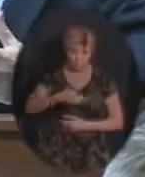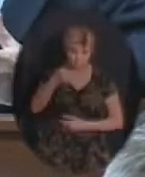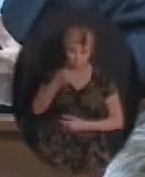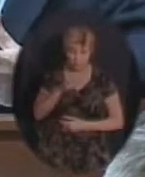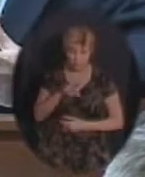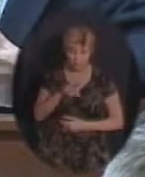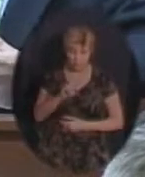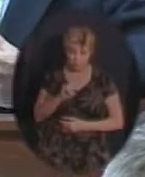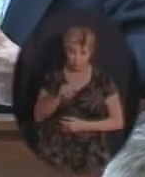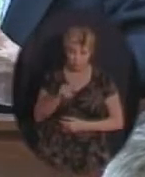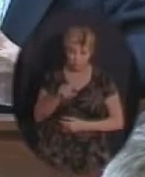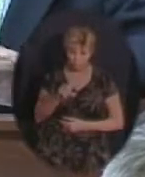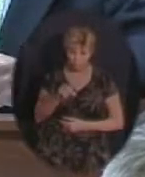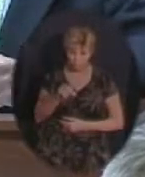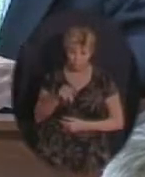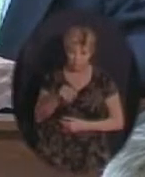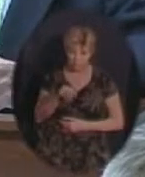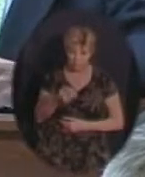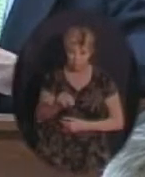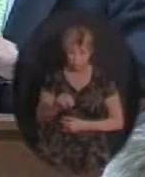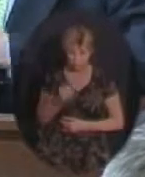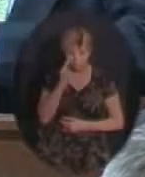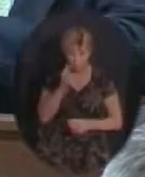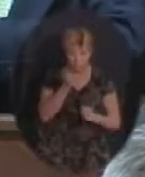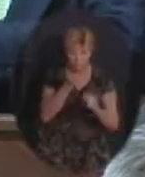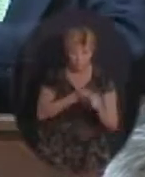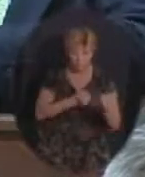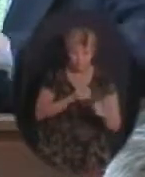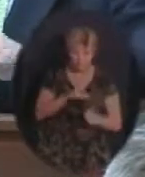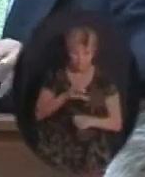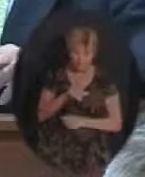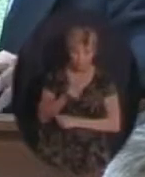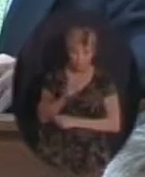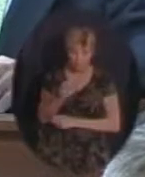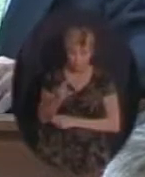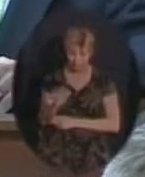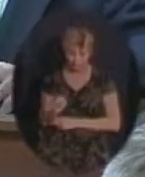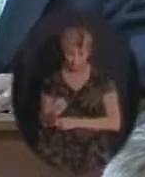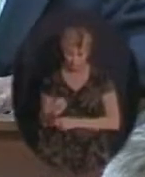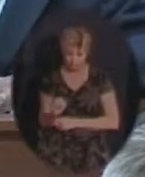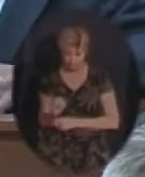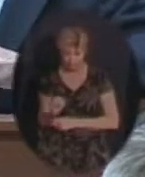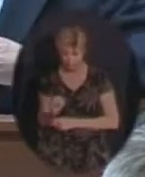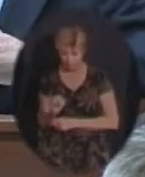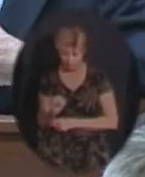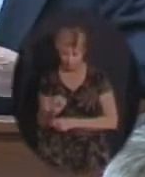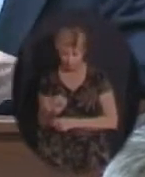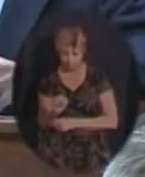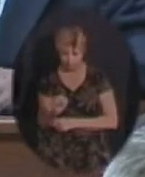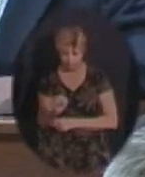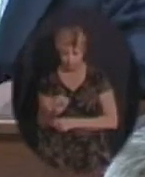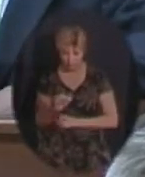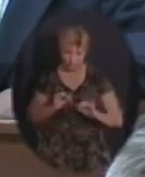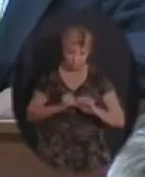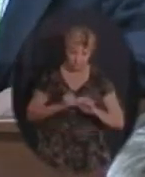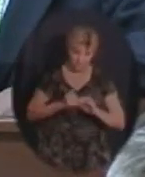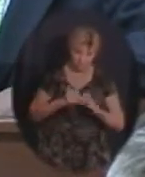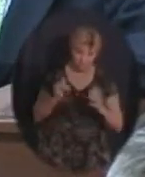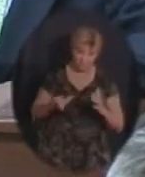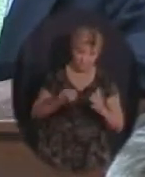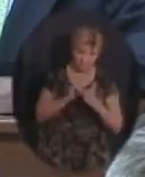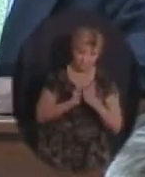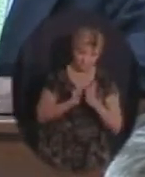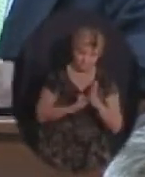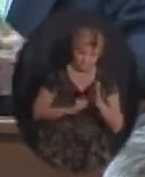it's $150,000 per claim. There's some technical issues regarding that policy, regarding how the deductible works, and I